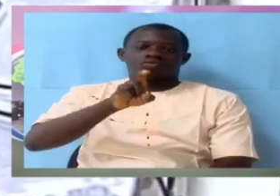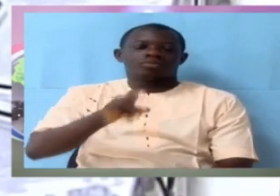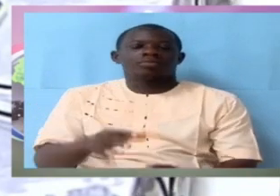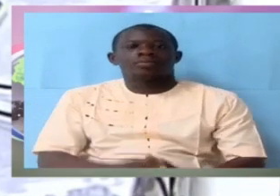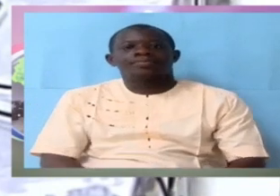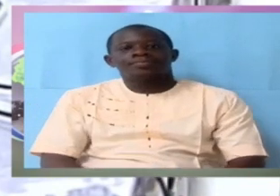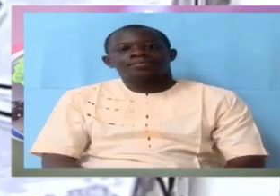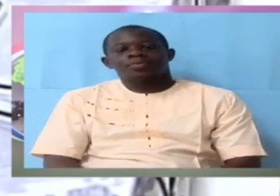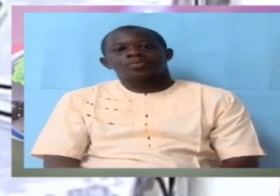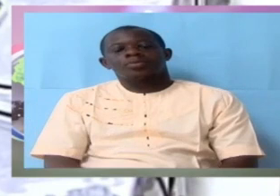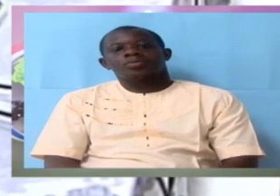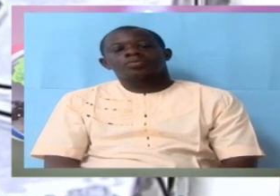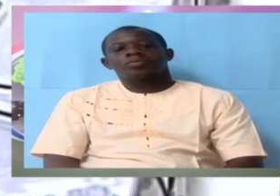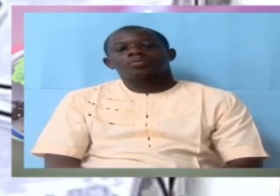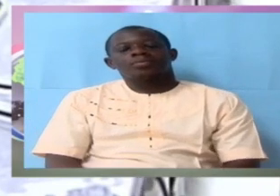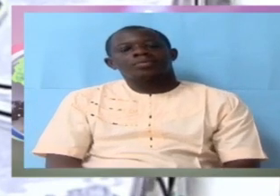Sedo.